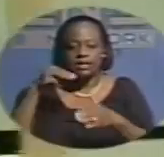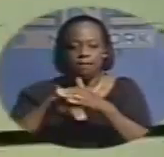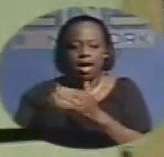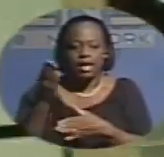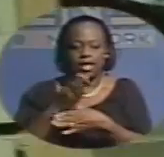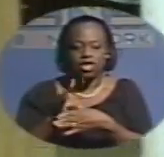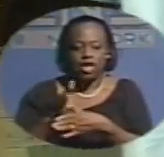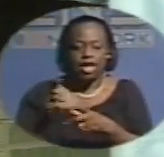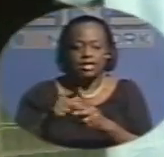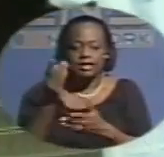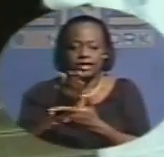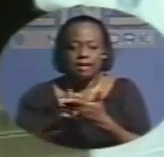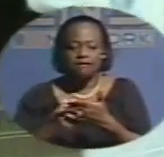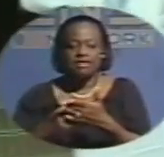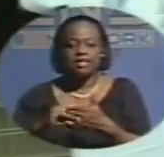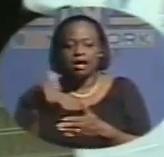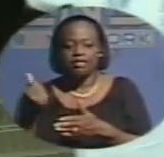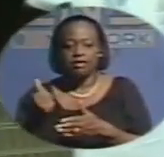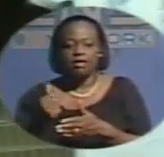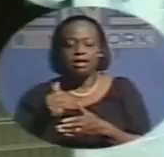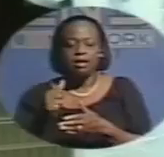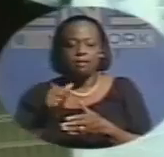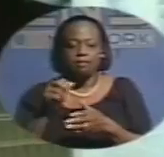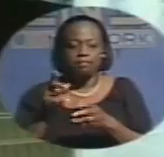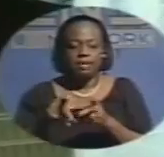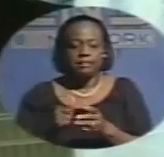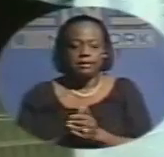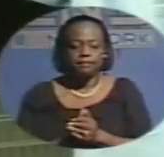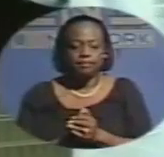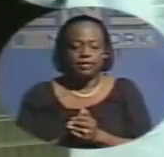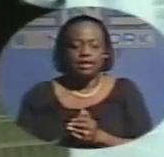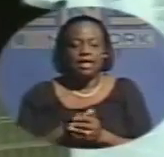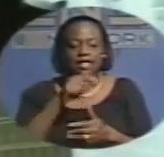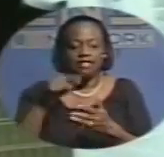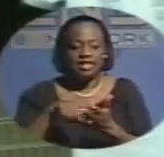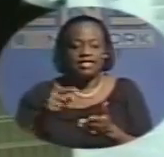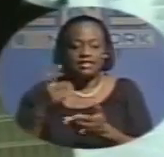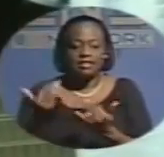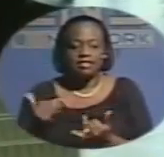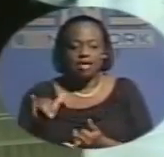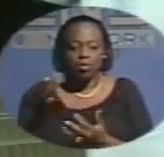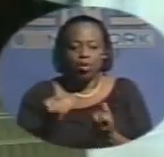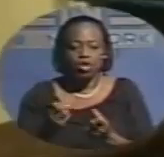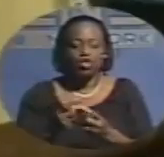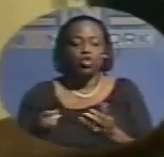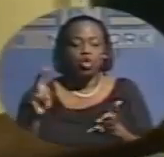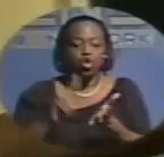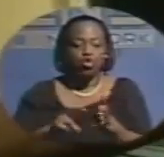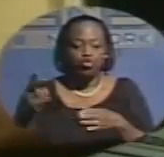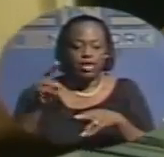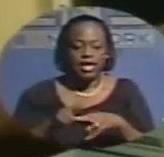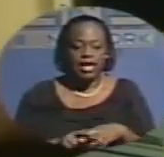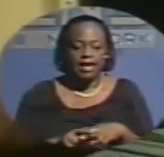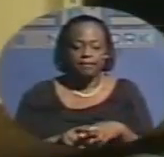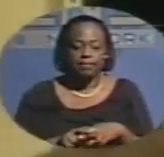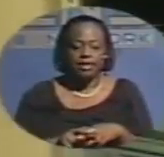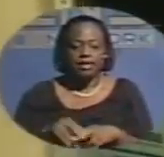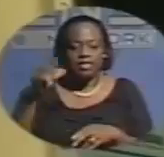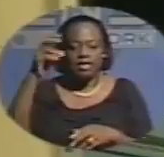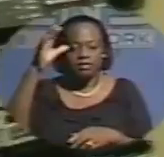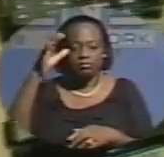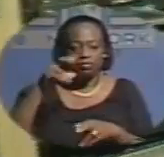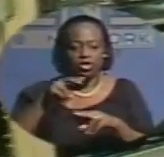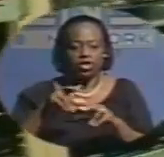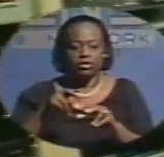share to some of its competitors, which the corporation intends to regain. The chairman further notes that ZNS